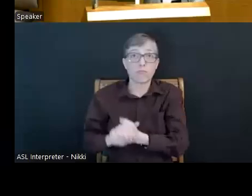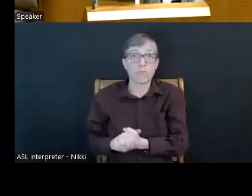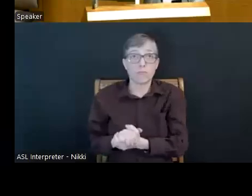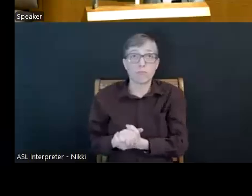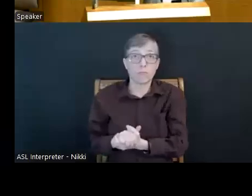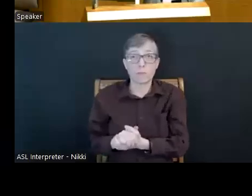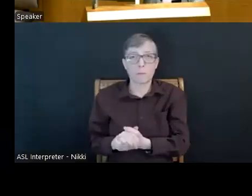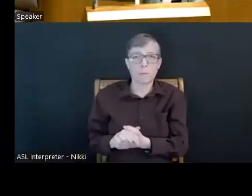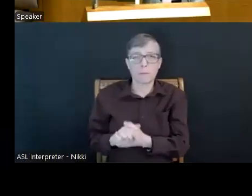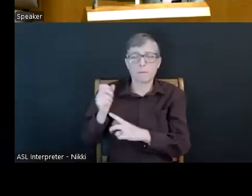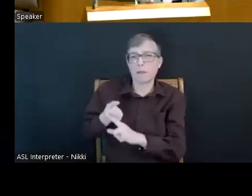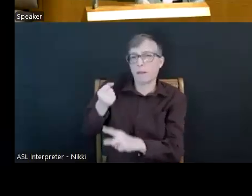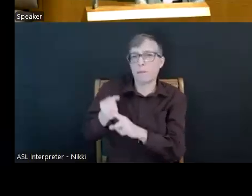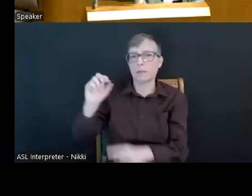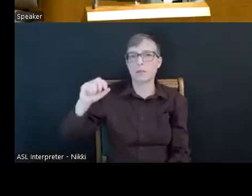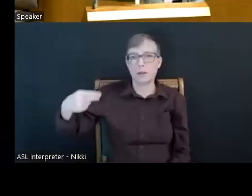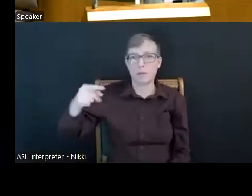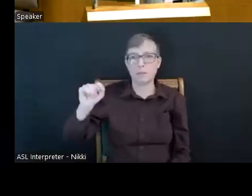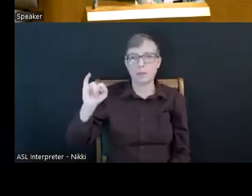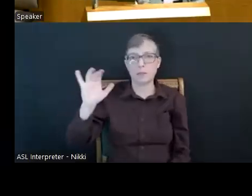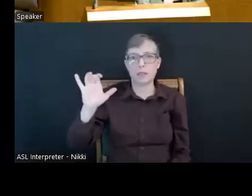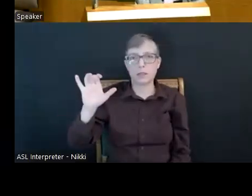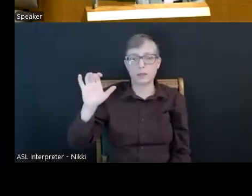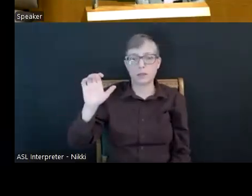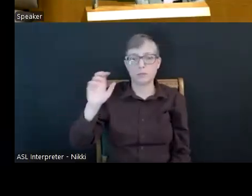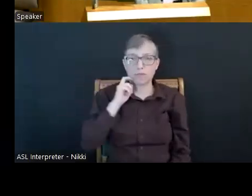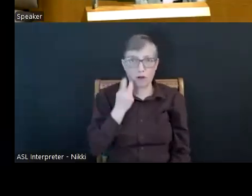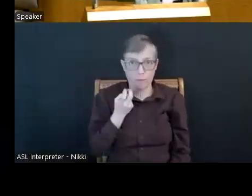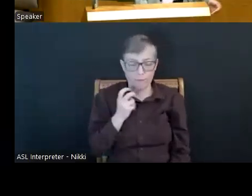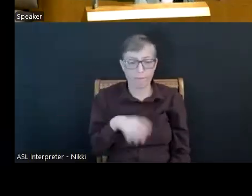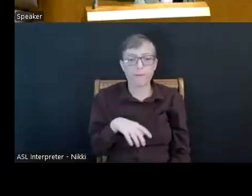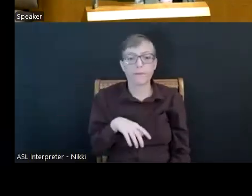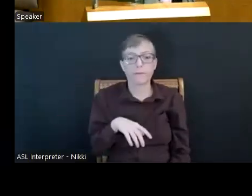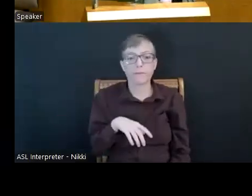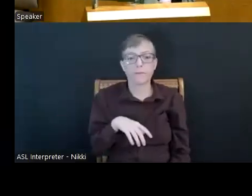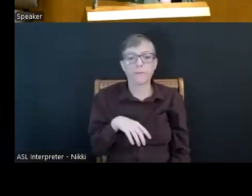optic nerve, which leaves the retina at, as you can see here, the optic disc. It's the